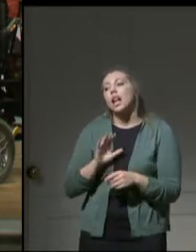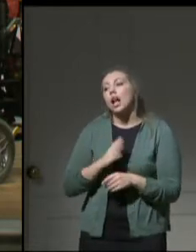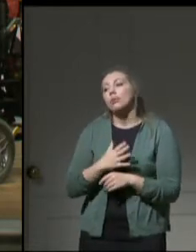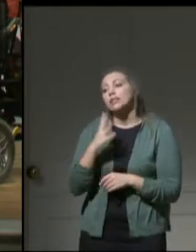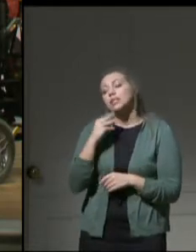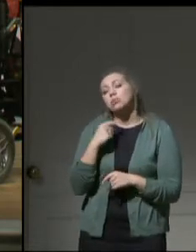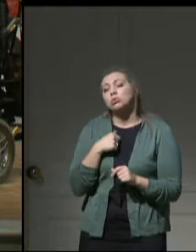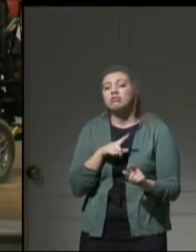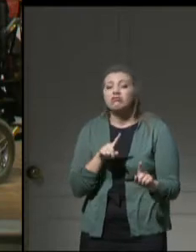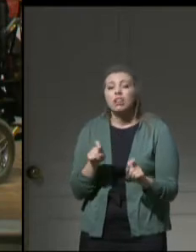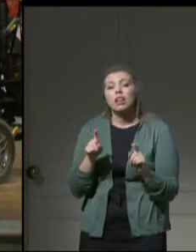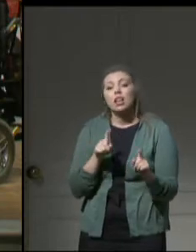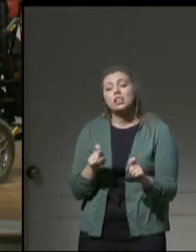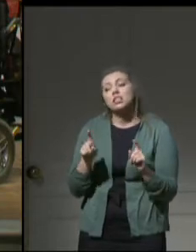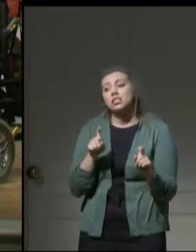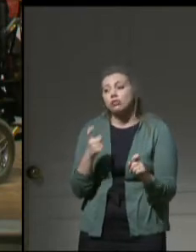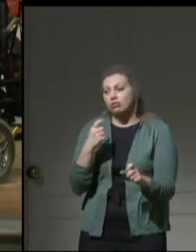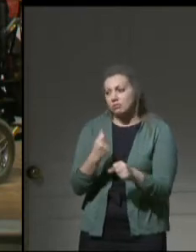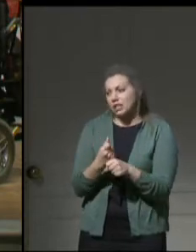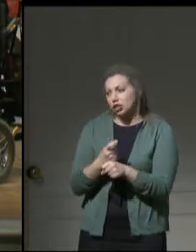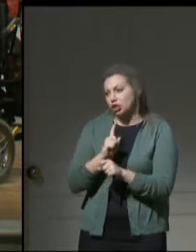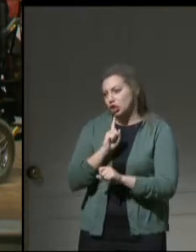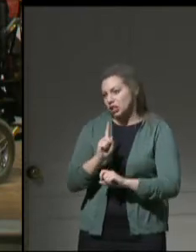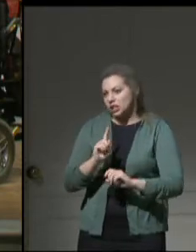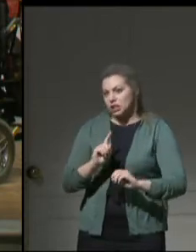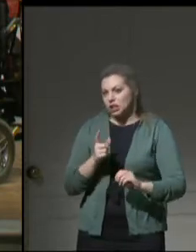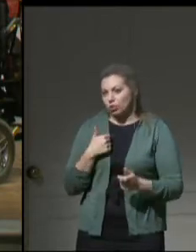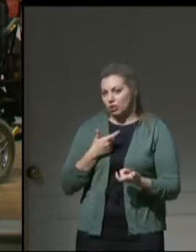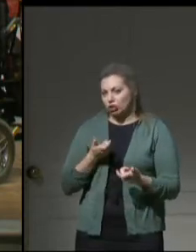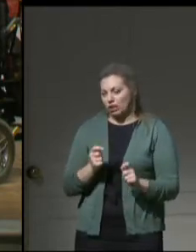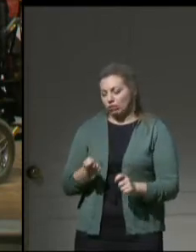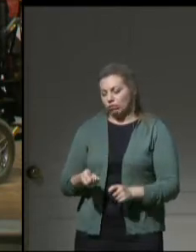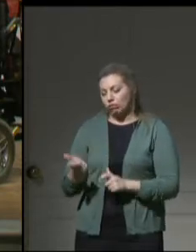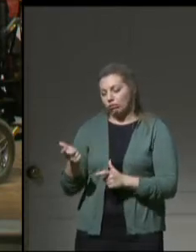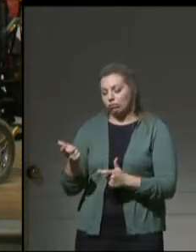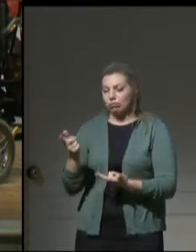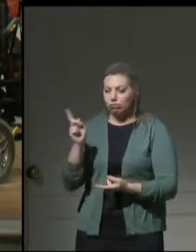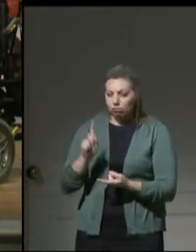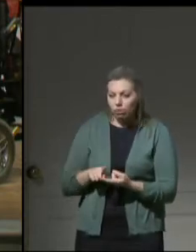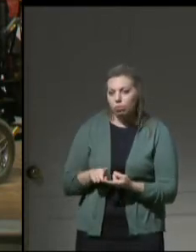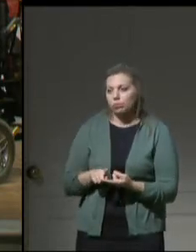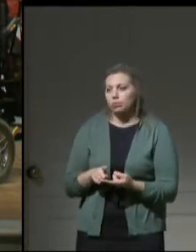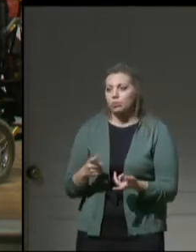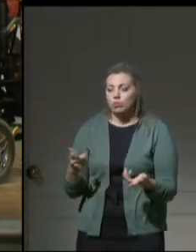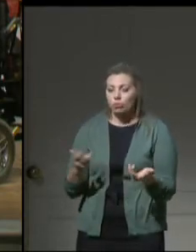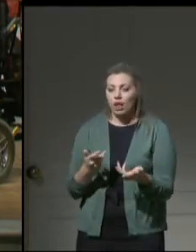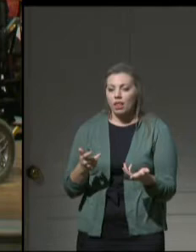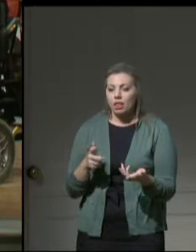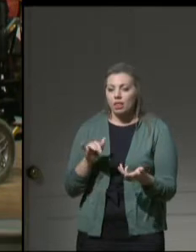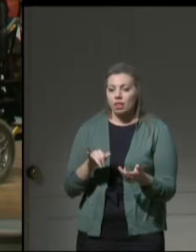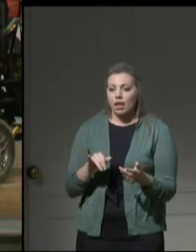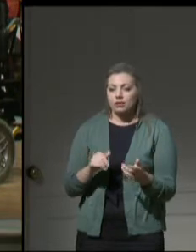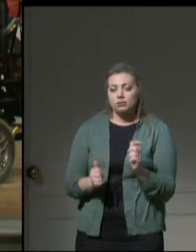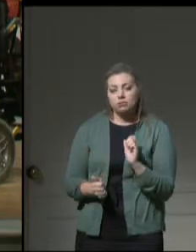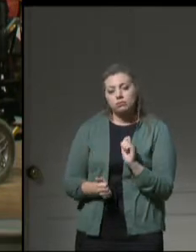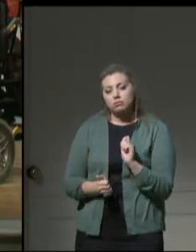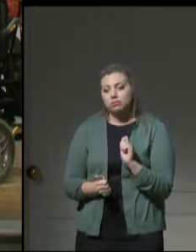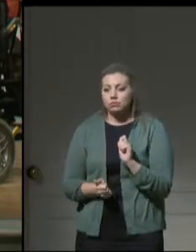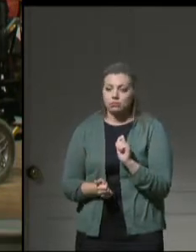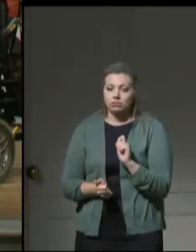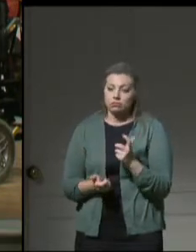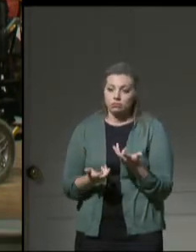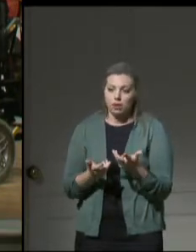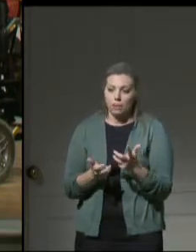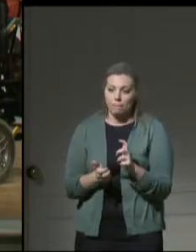experience, we've been testing for that to make sure that we eliminate as much as possible or minimize to the most